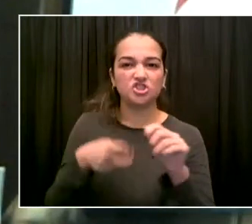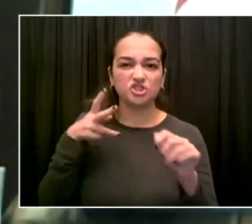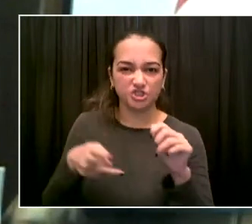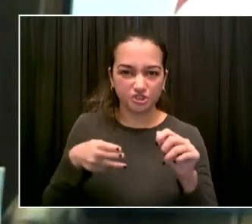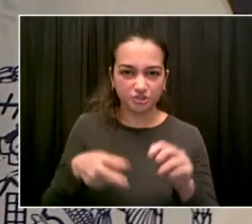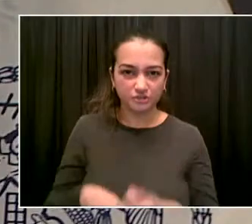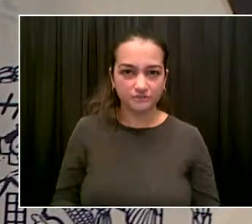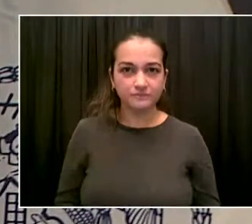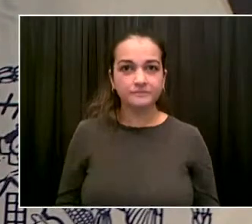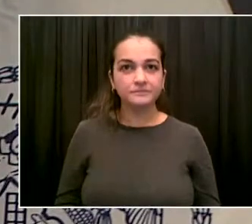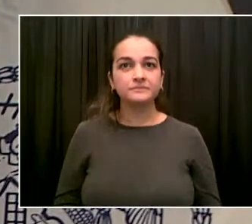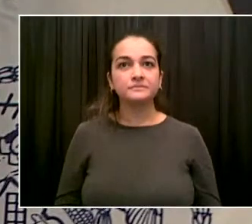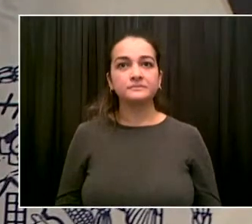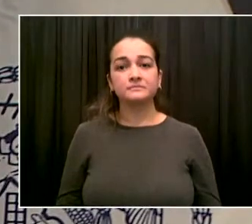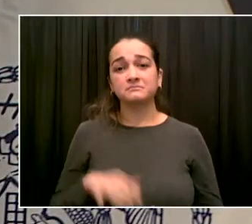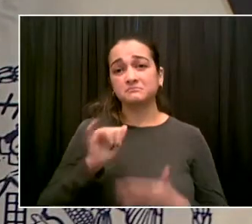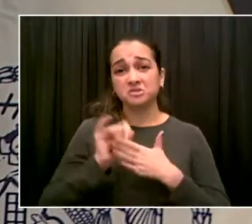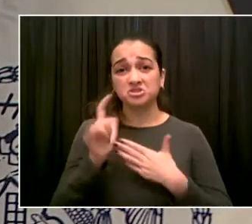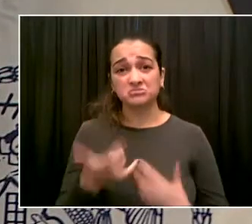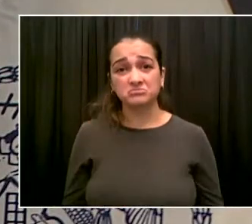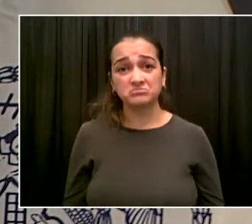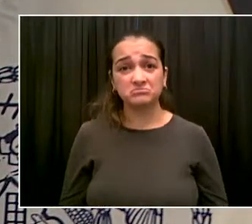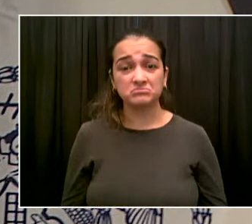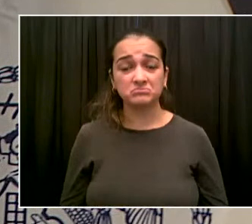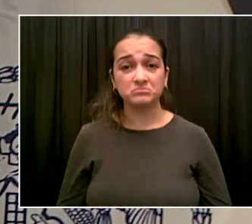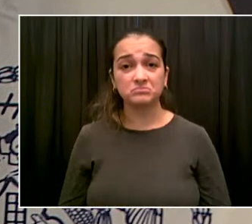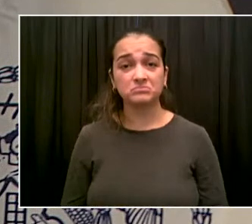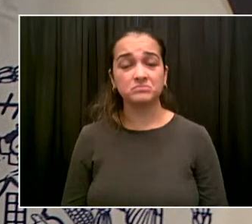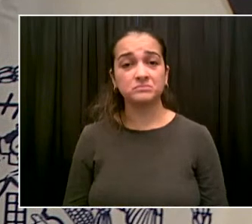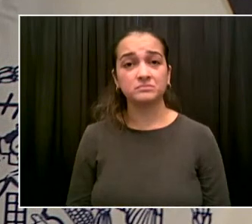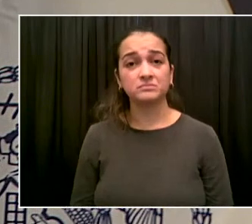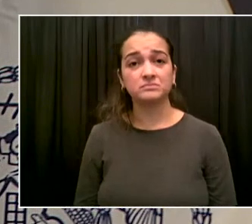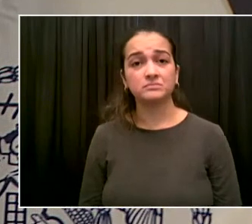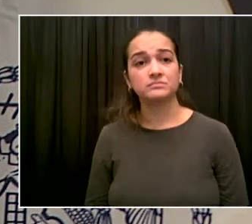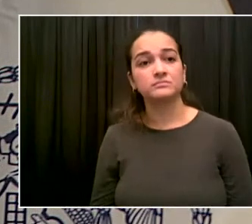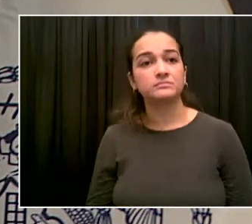you. Next, we have Nolan from the New York Post.